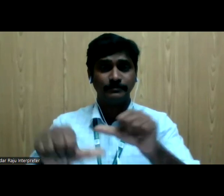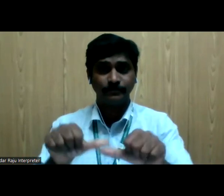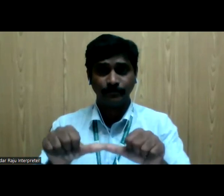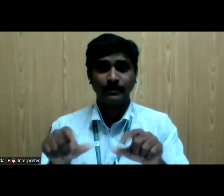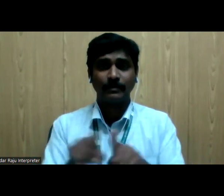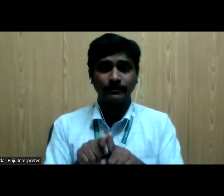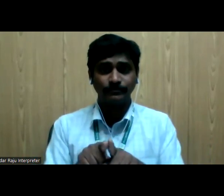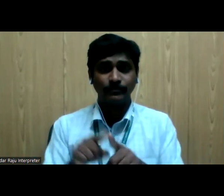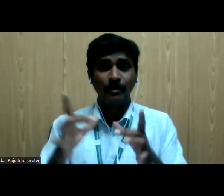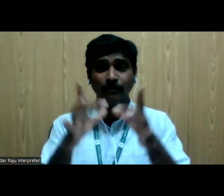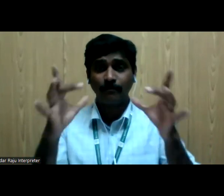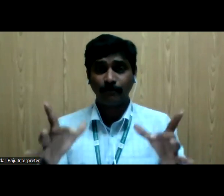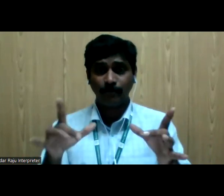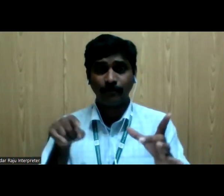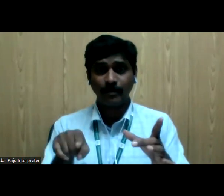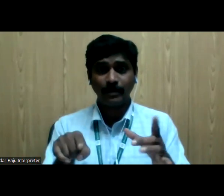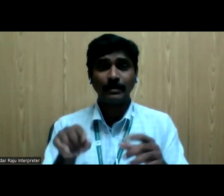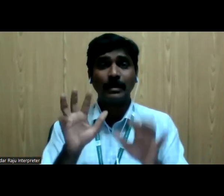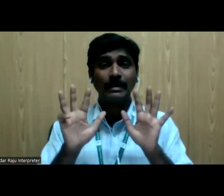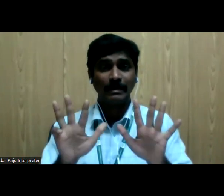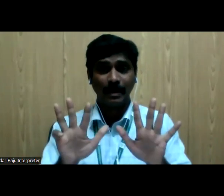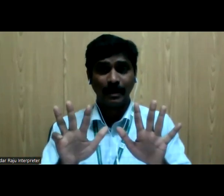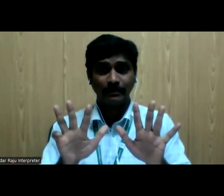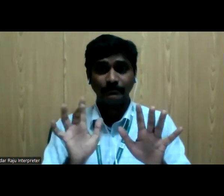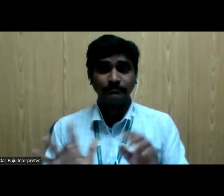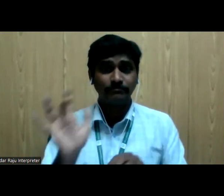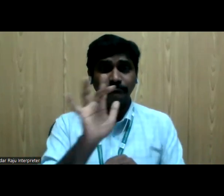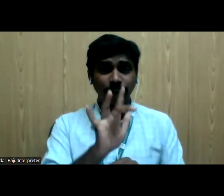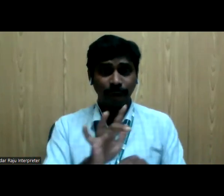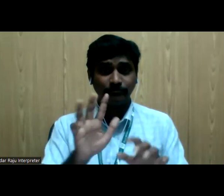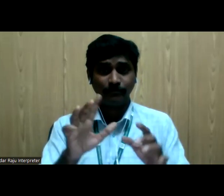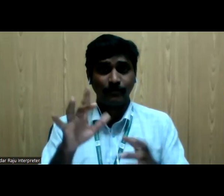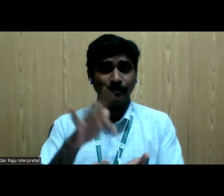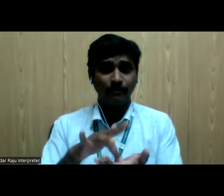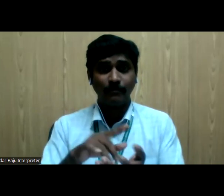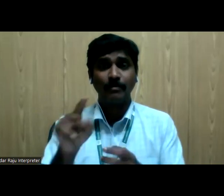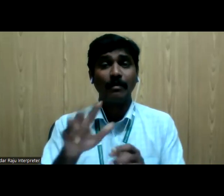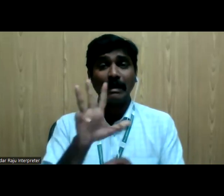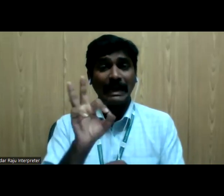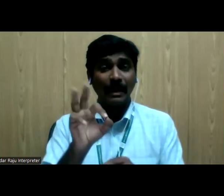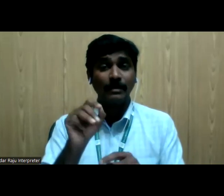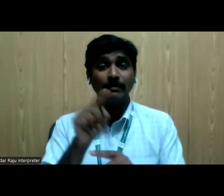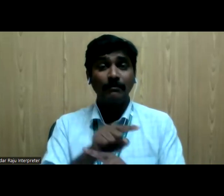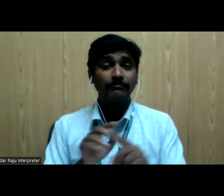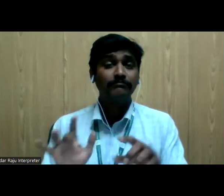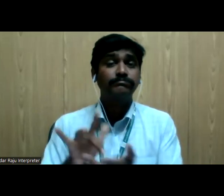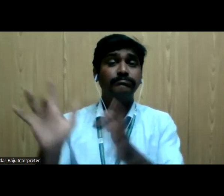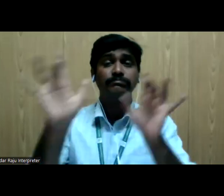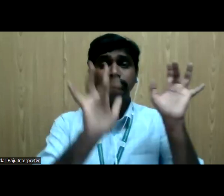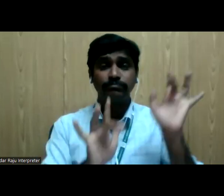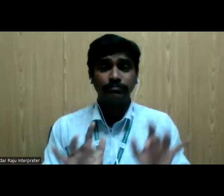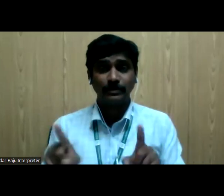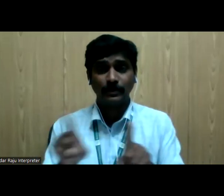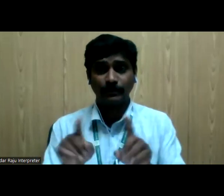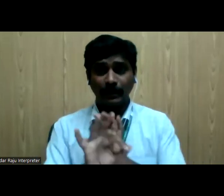Currently, the foundation runs 9 academies directly and 90 plus centers through implementing agencies. The foundation has extended support